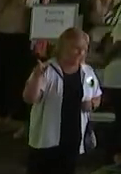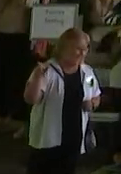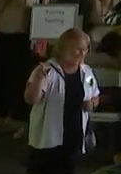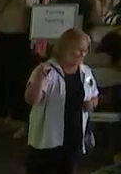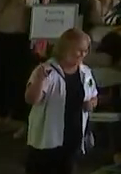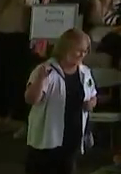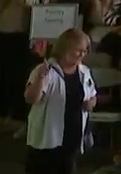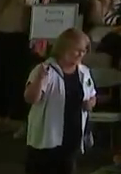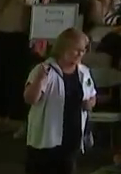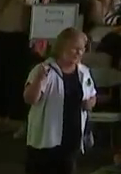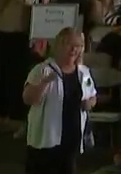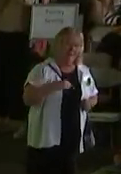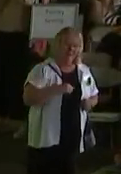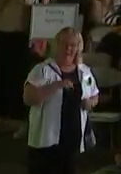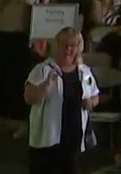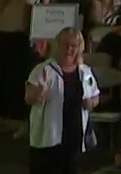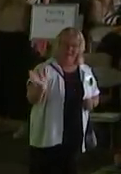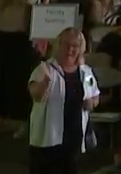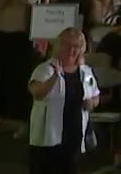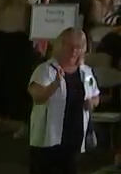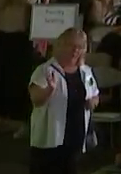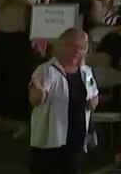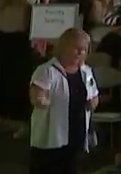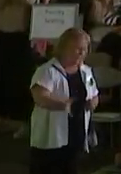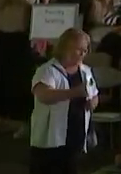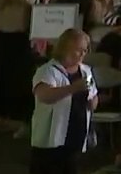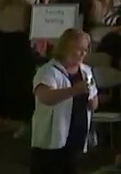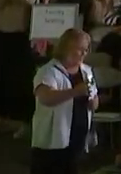Caitlin Quintus.